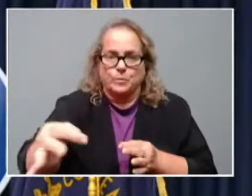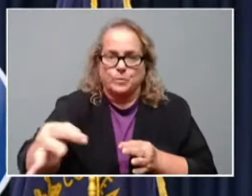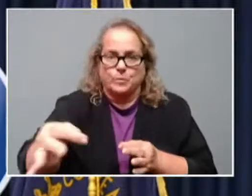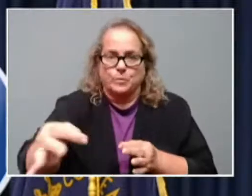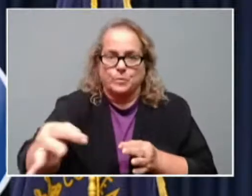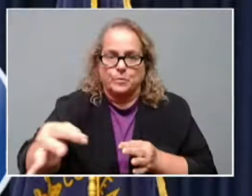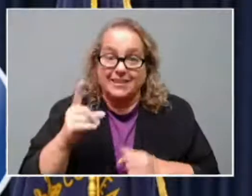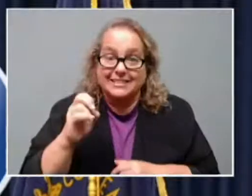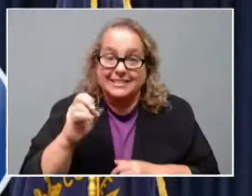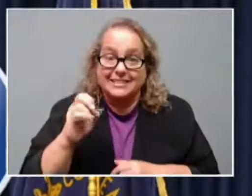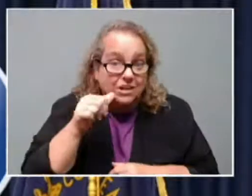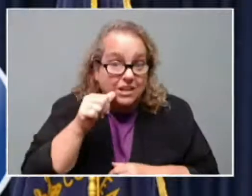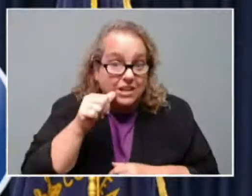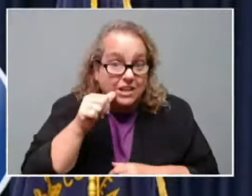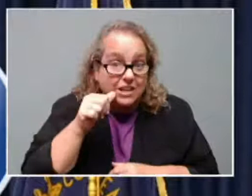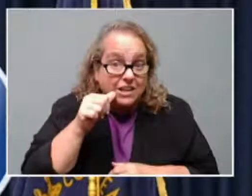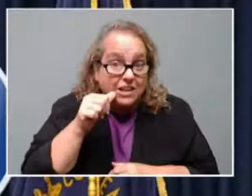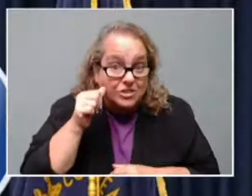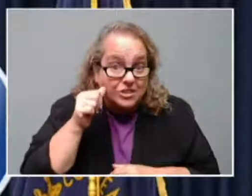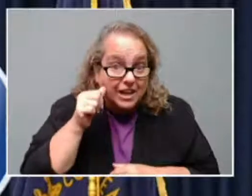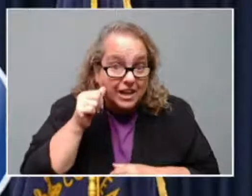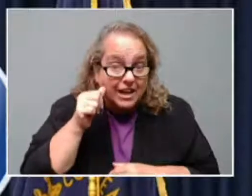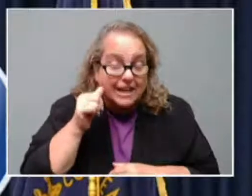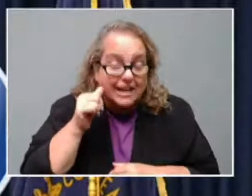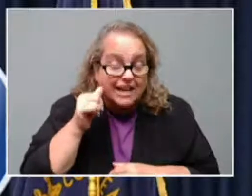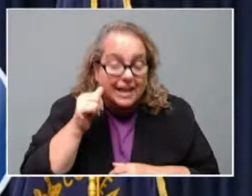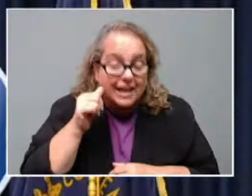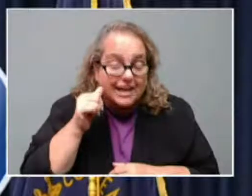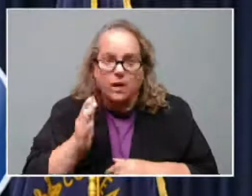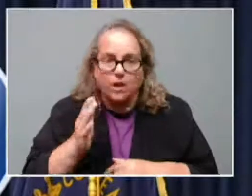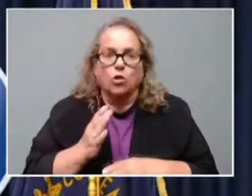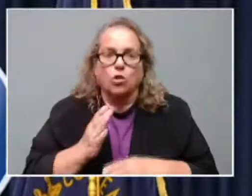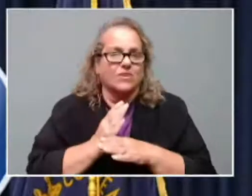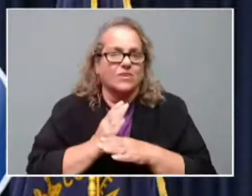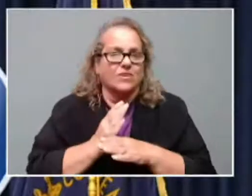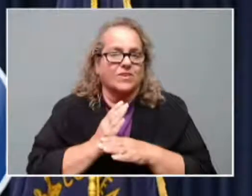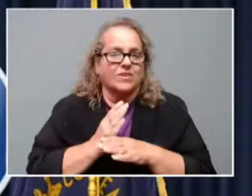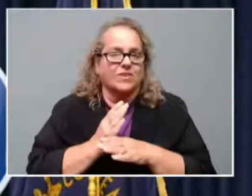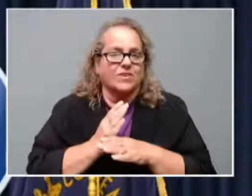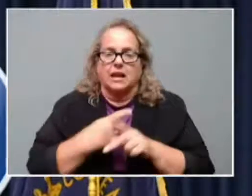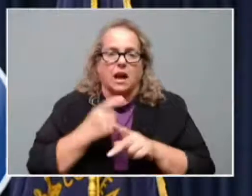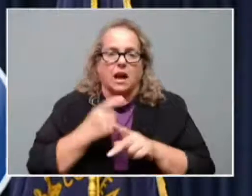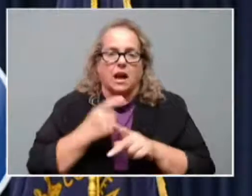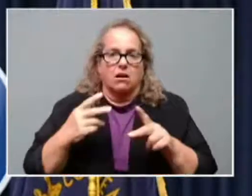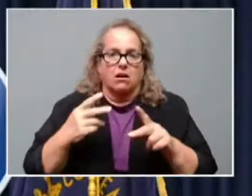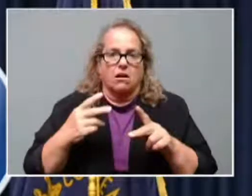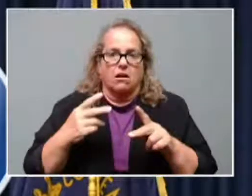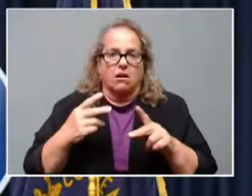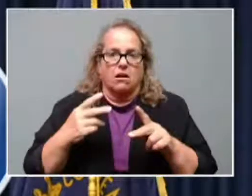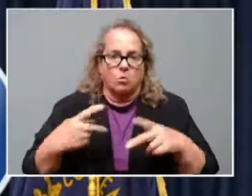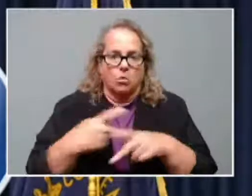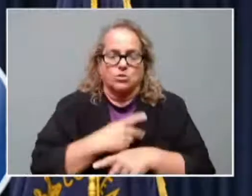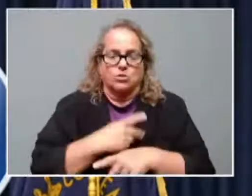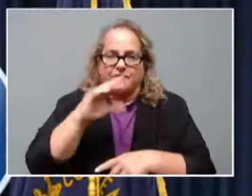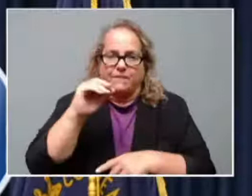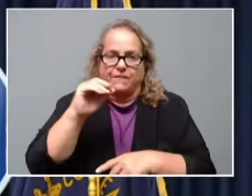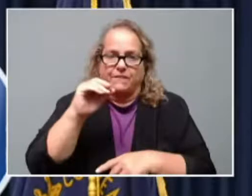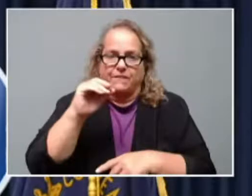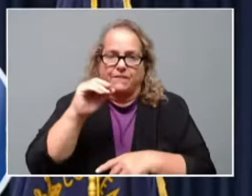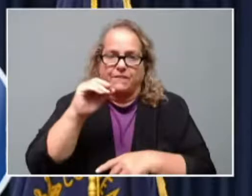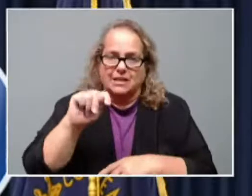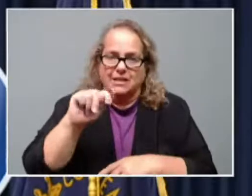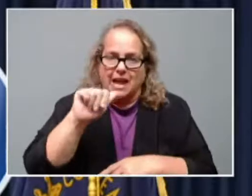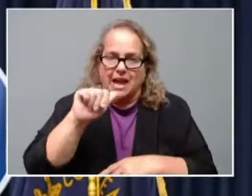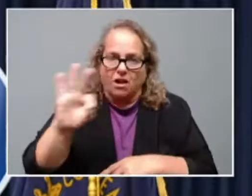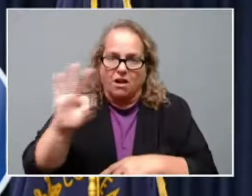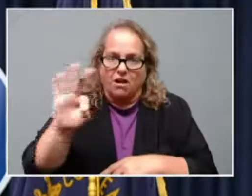yesterday is going to prevent a catastrophic 50% tariff from going into effect, and all the tariffs, we